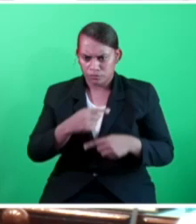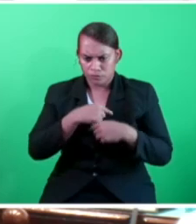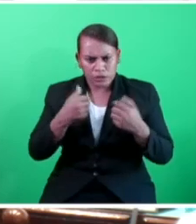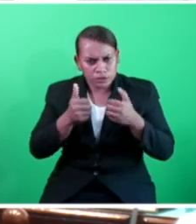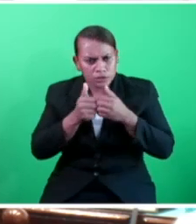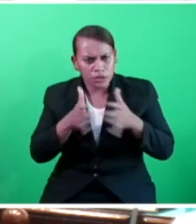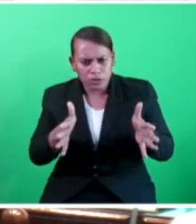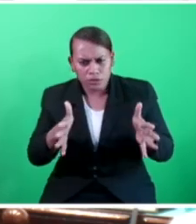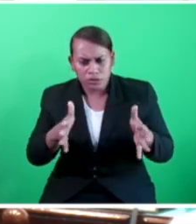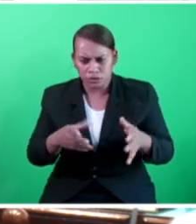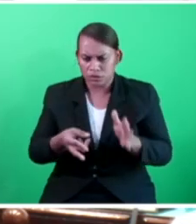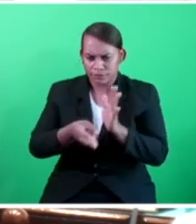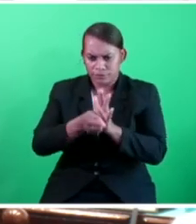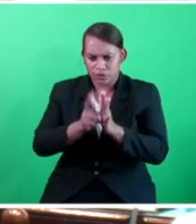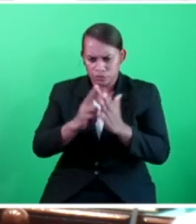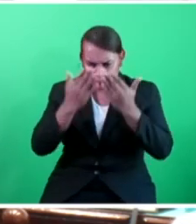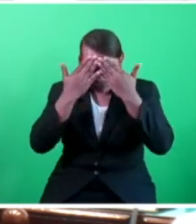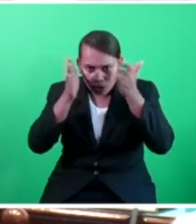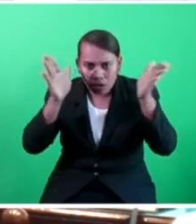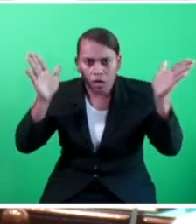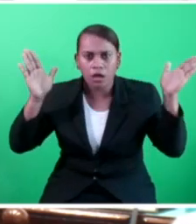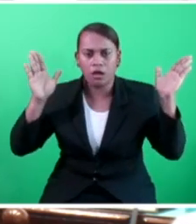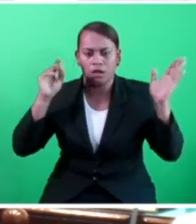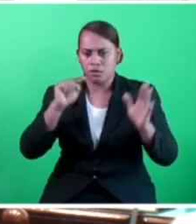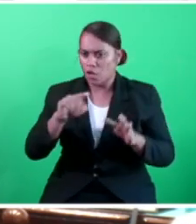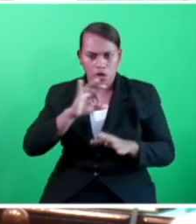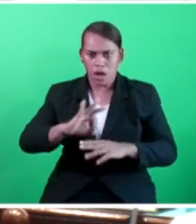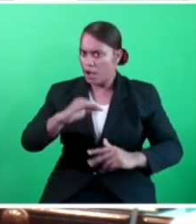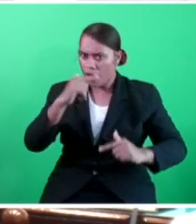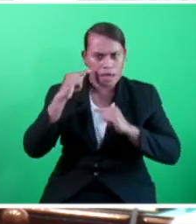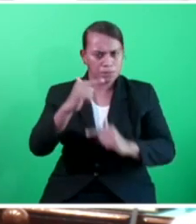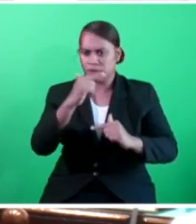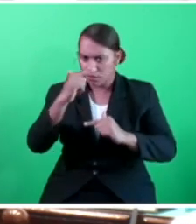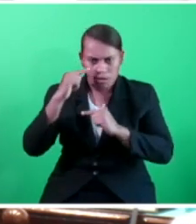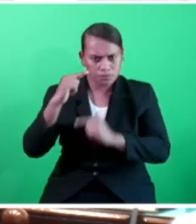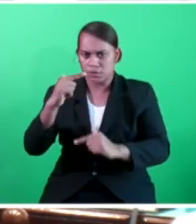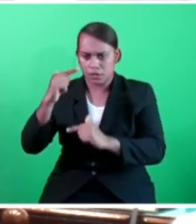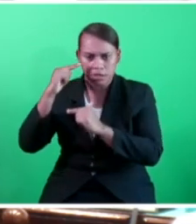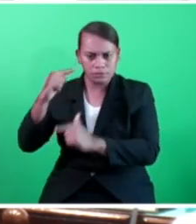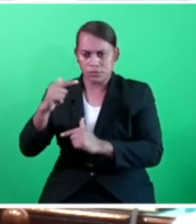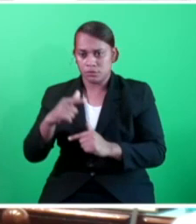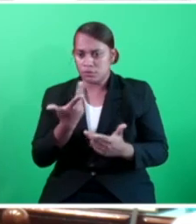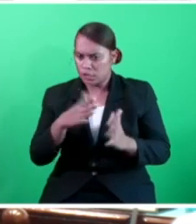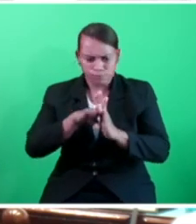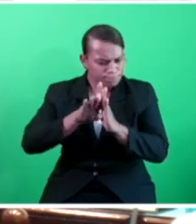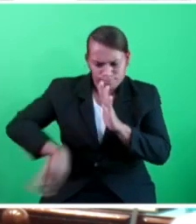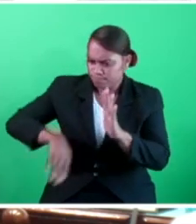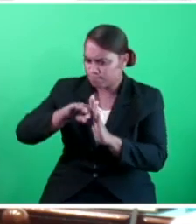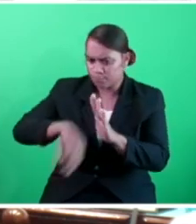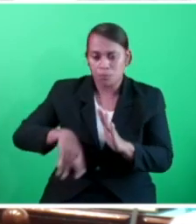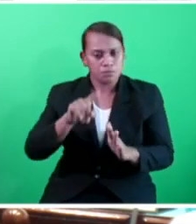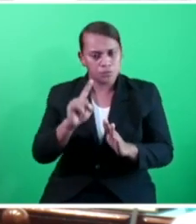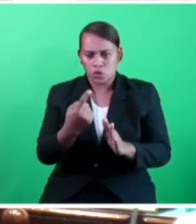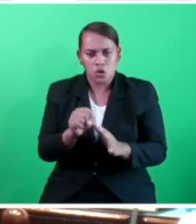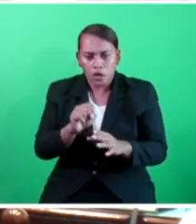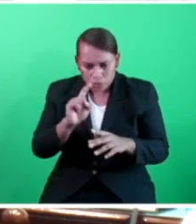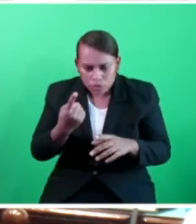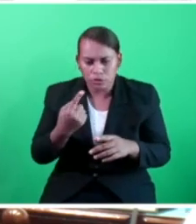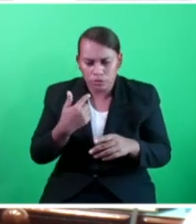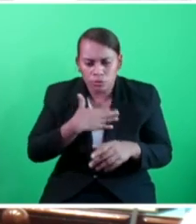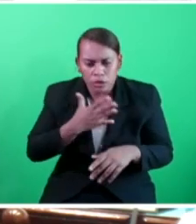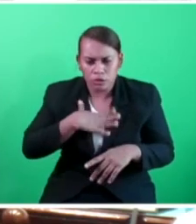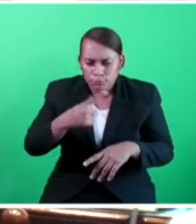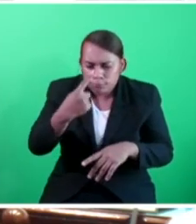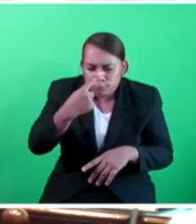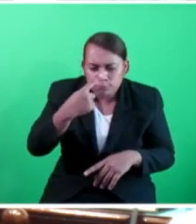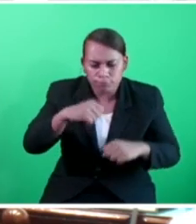We didn't say the terms of reference of the review is to ban chemicals. We're saying we want to see whether these chemicals are